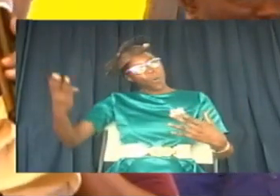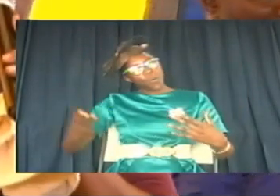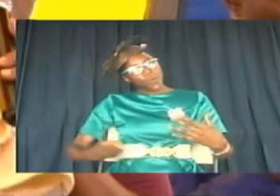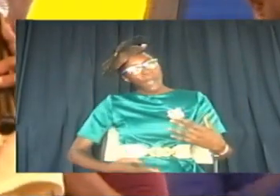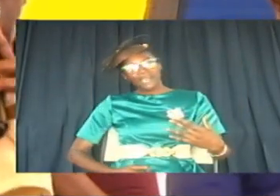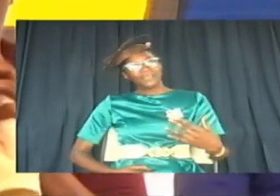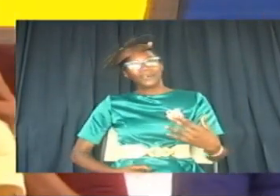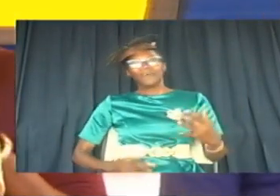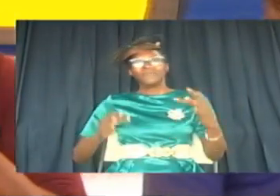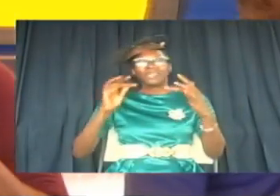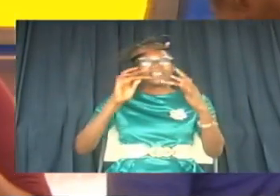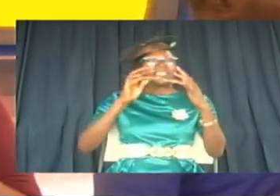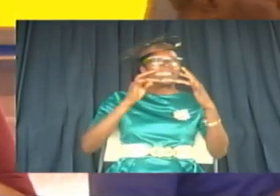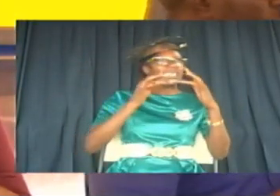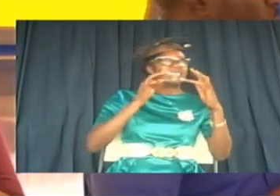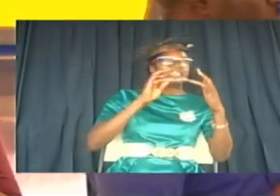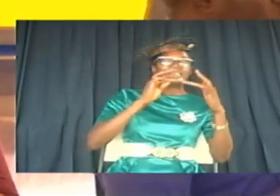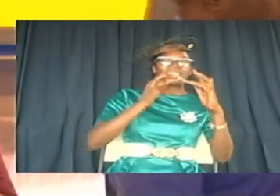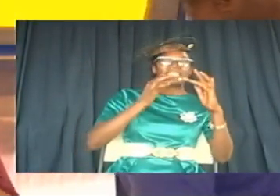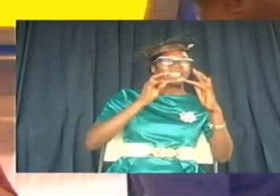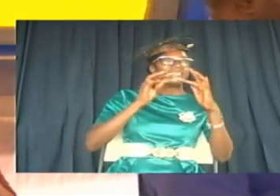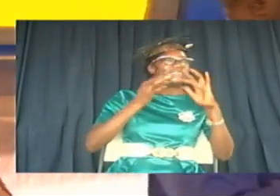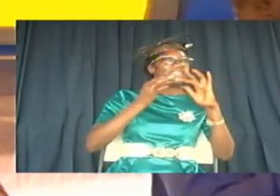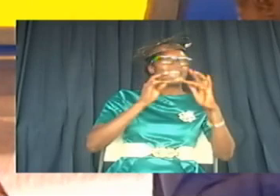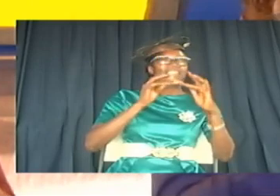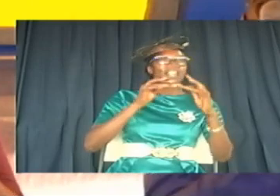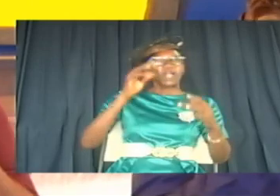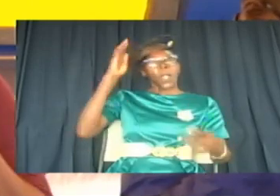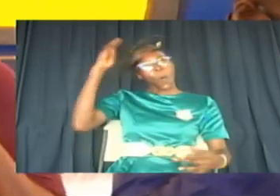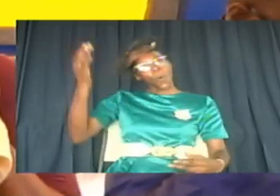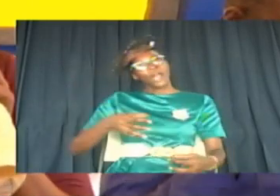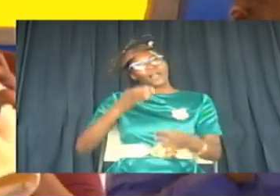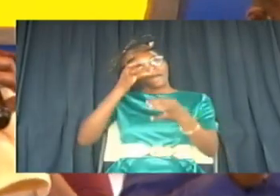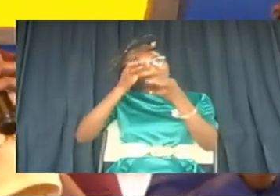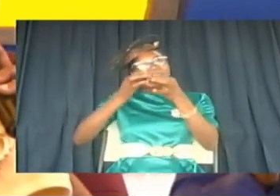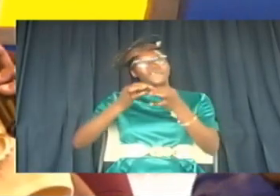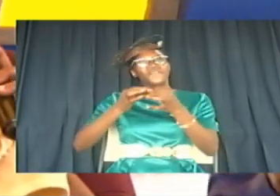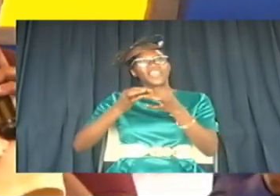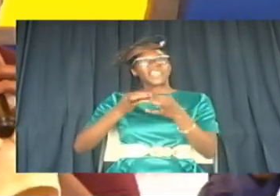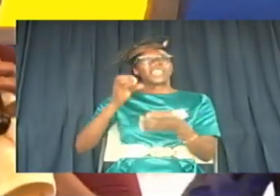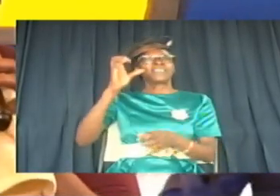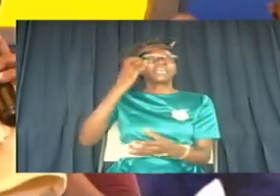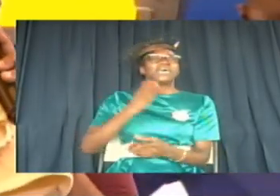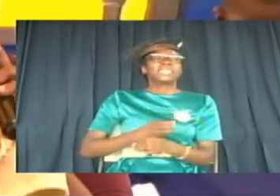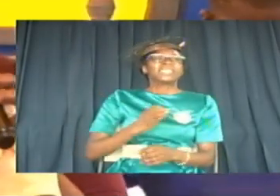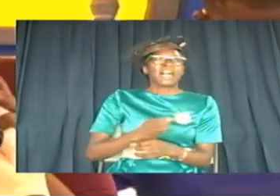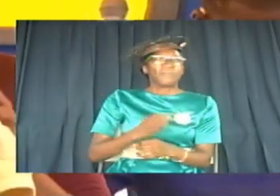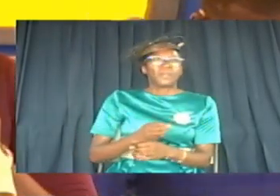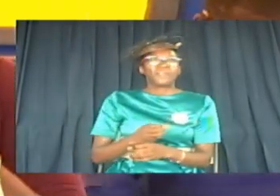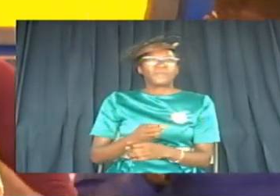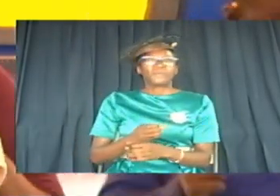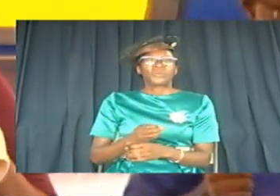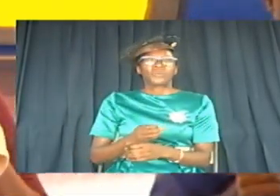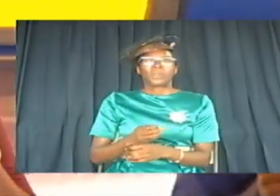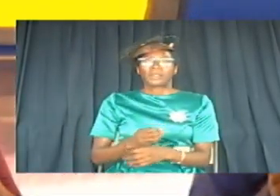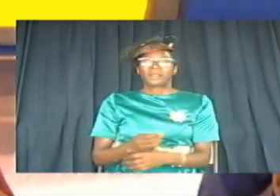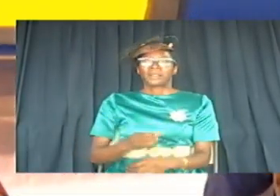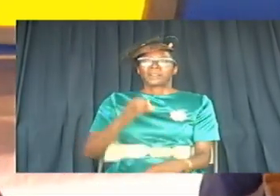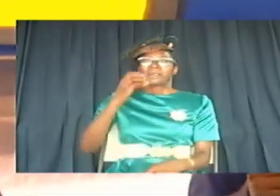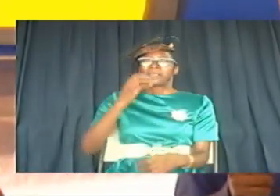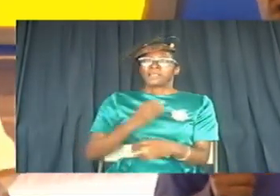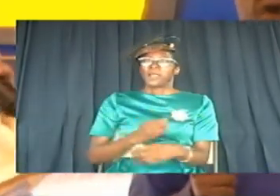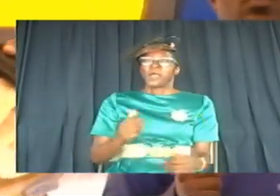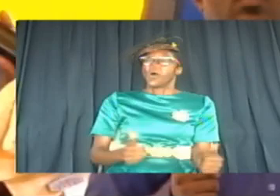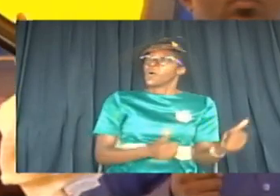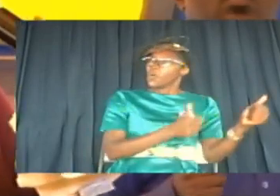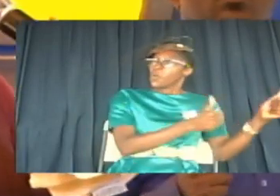stream service this morning. Welcome to Faith Chapel of Faith Apostolic Ministries. And we're here one more time just to worship the